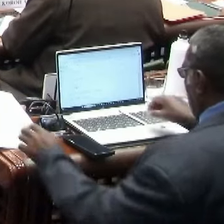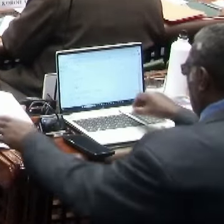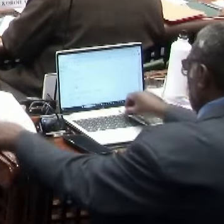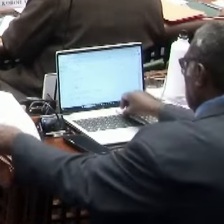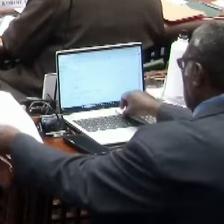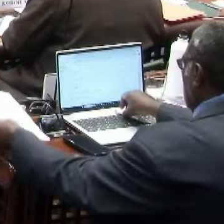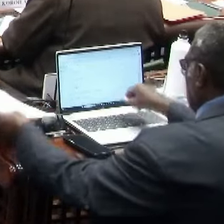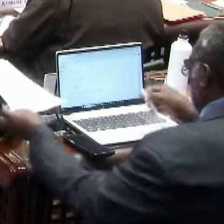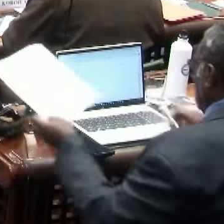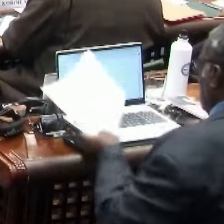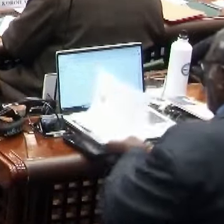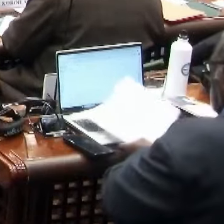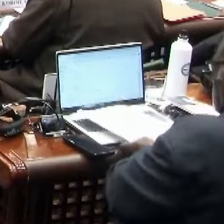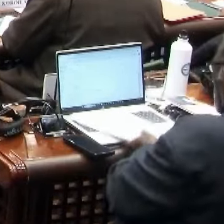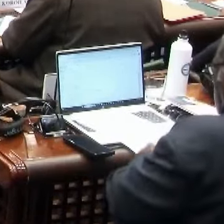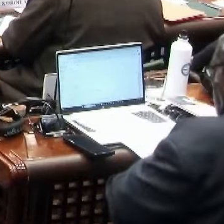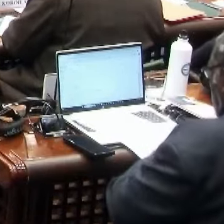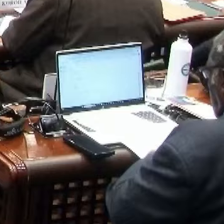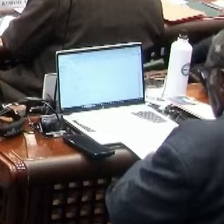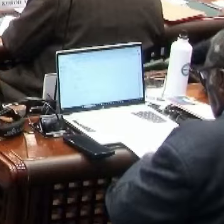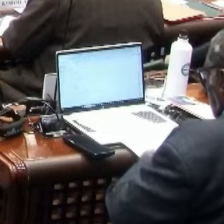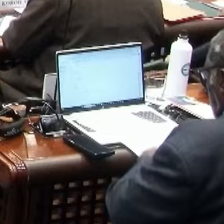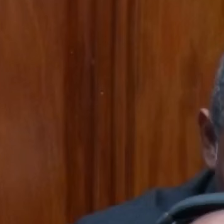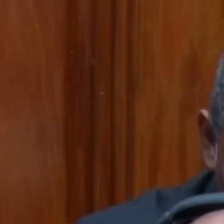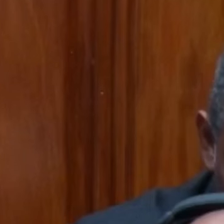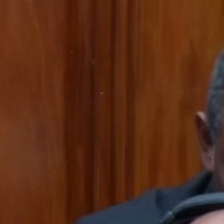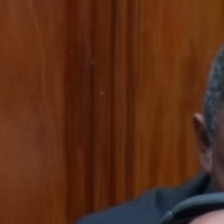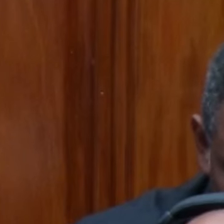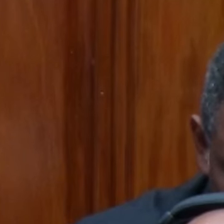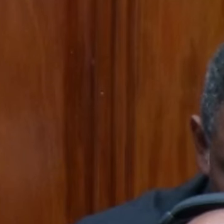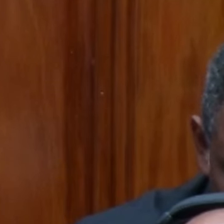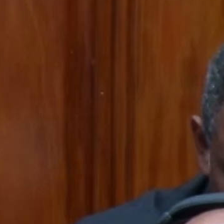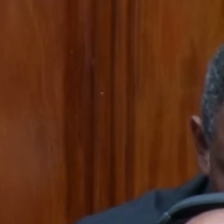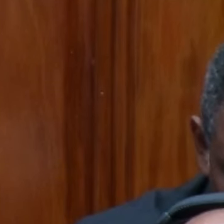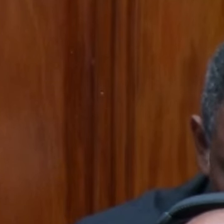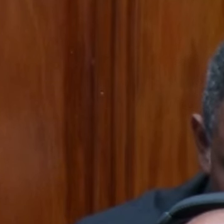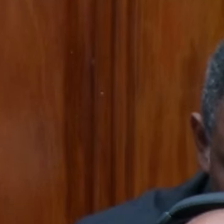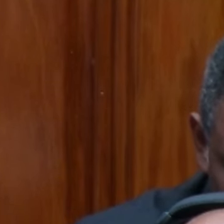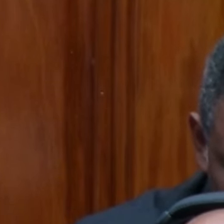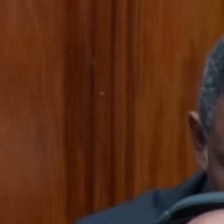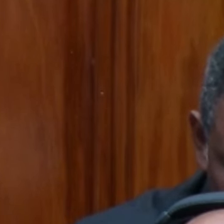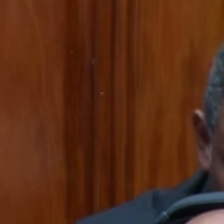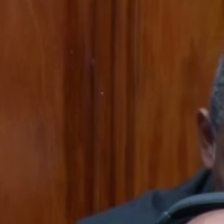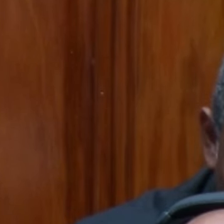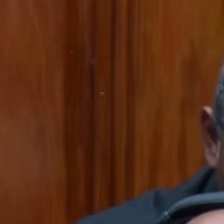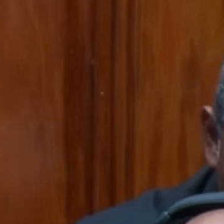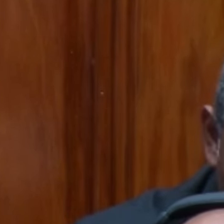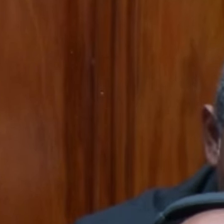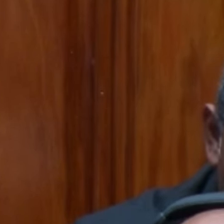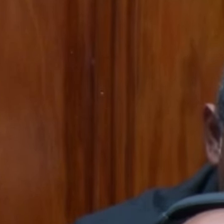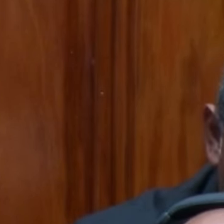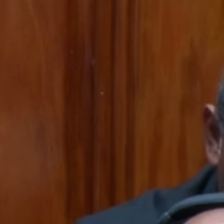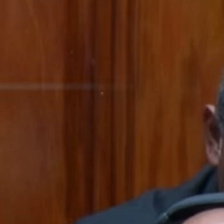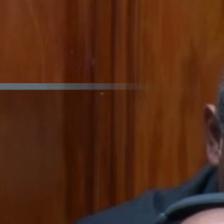Ministers, the Attorney General, Honourable Ministers and Assistant Ministers, Honourable Members of Parliament, and all our